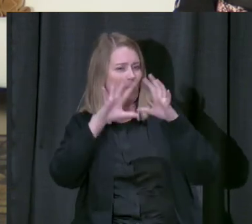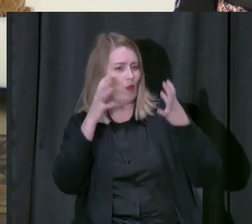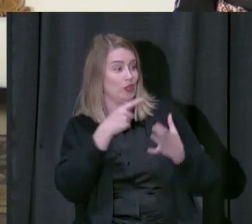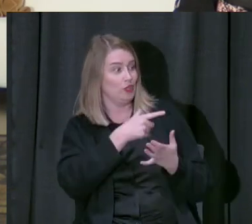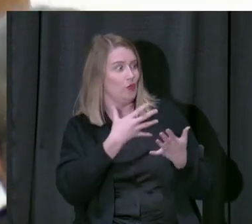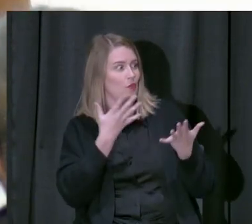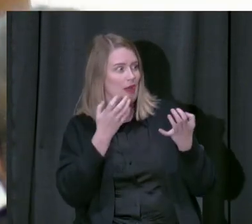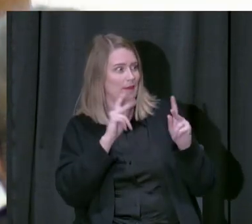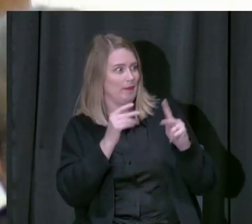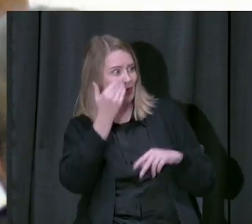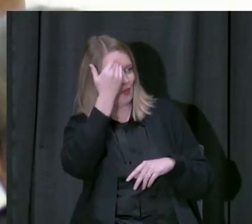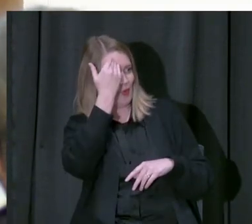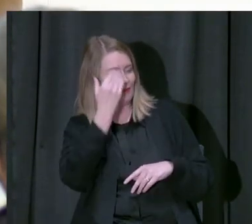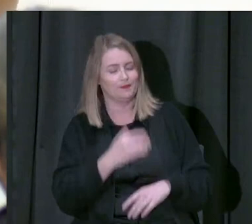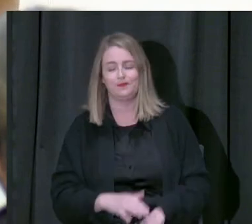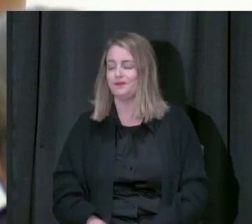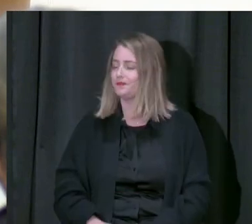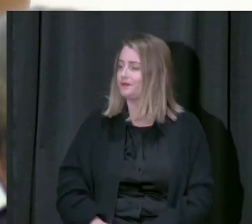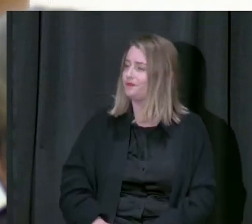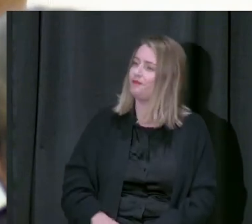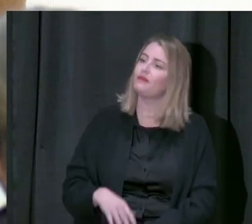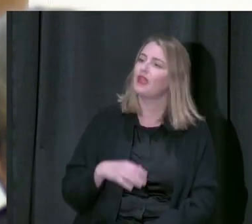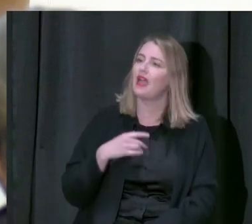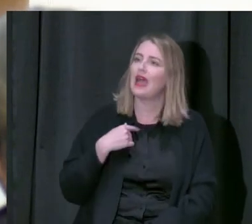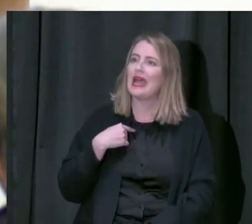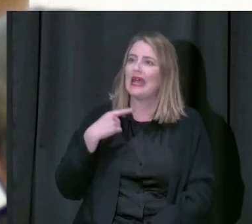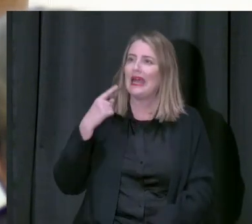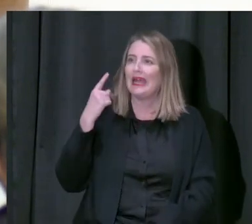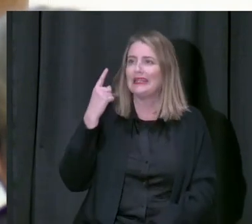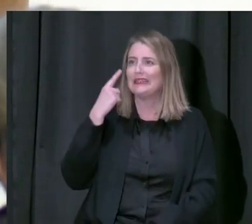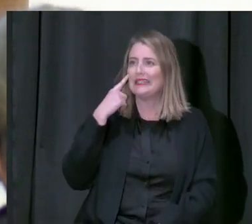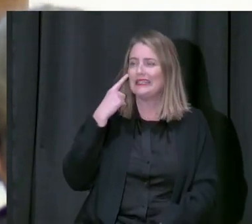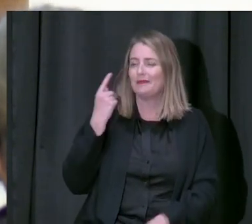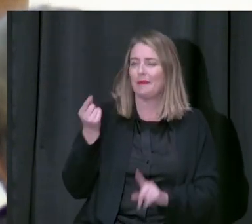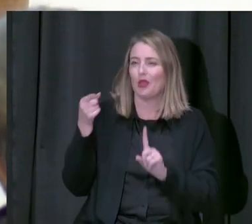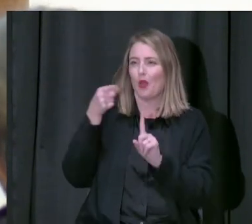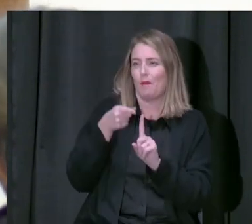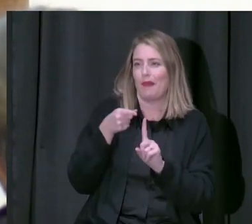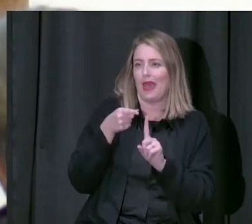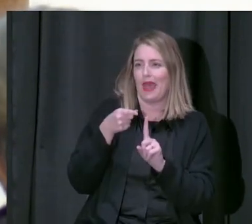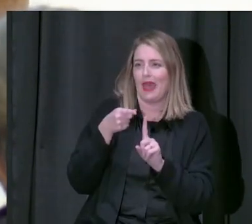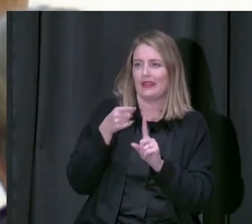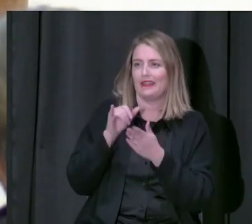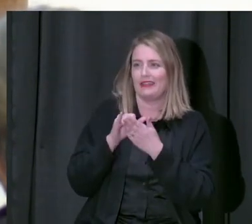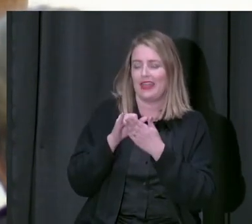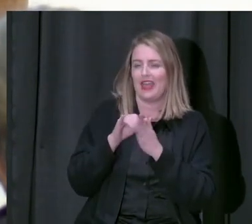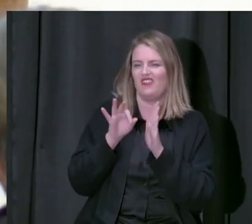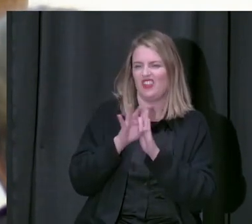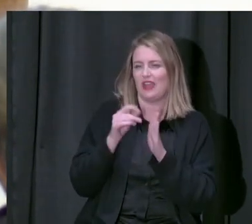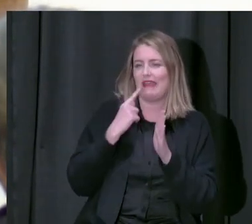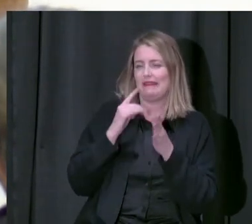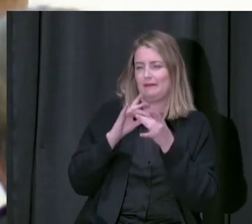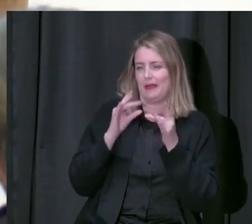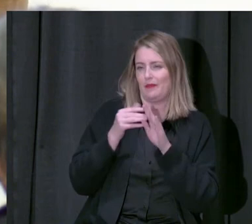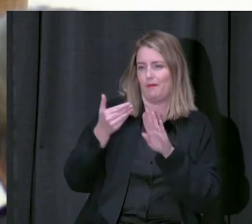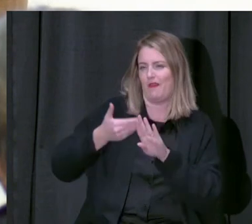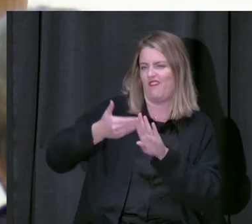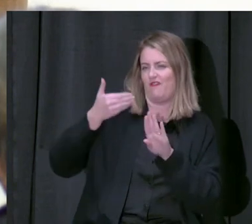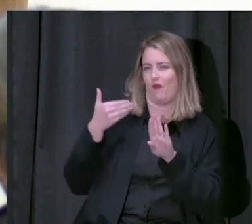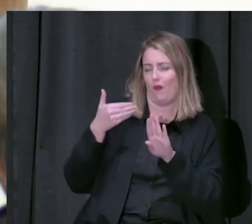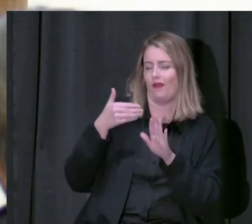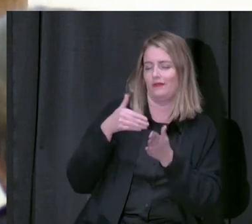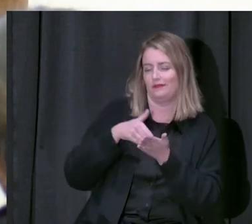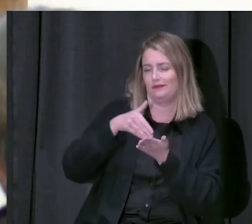aware of? I think I will go back to the dialogue boost feature I previously mentioned about, because